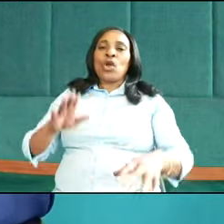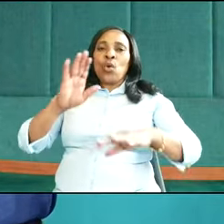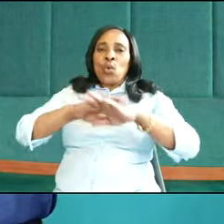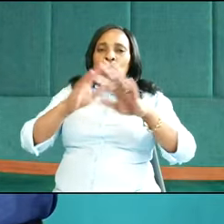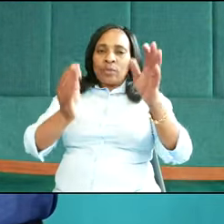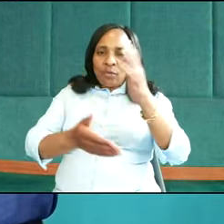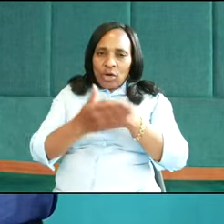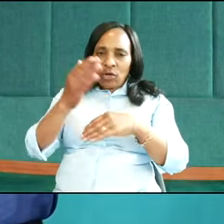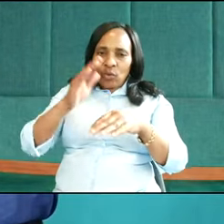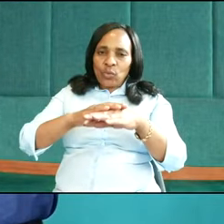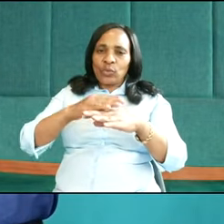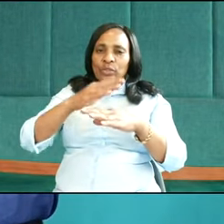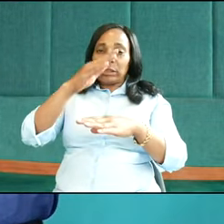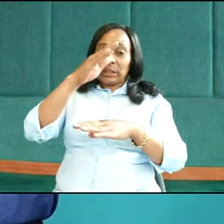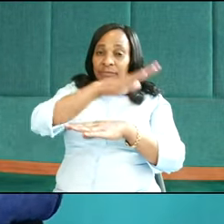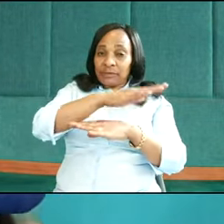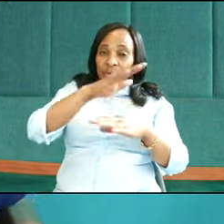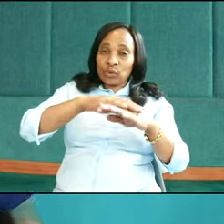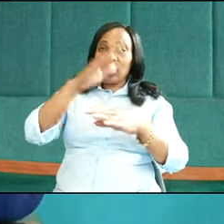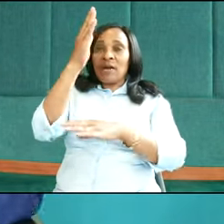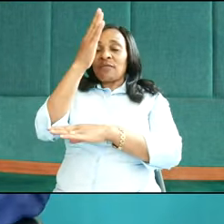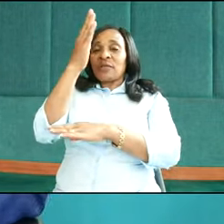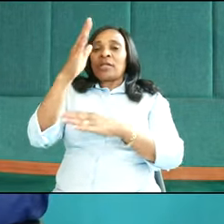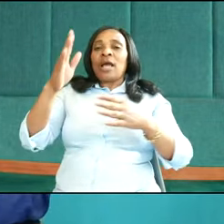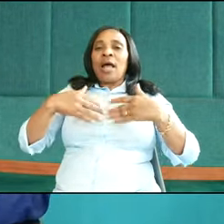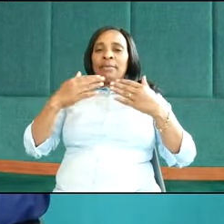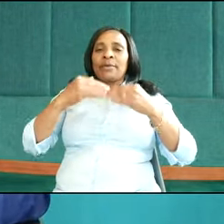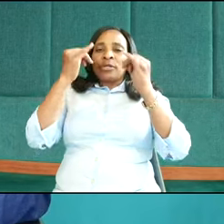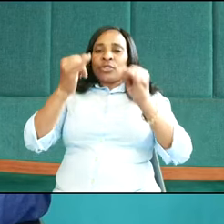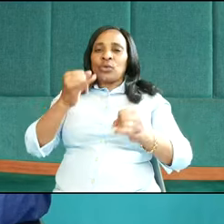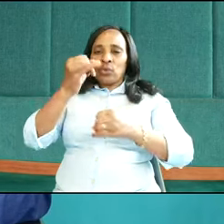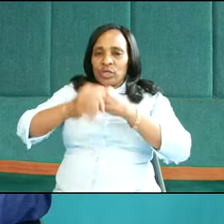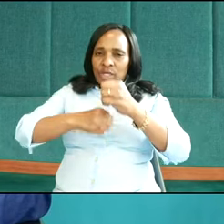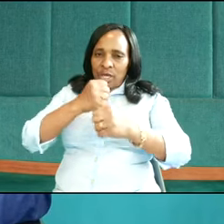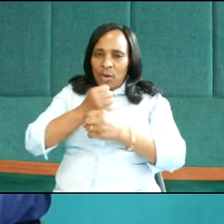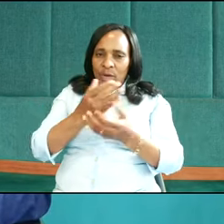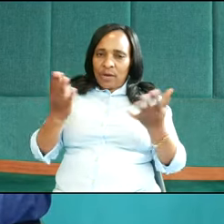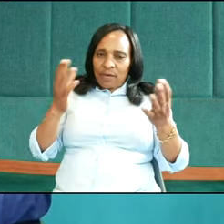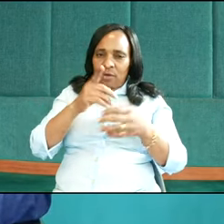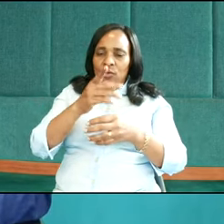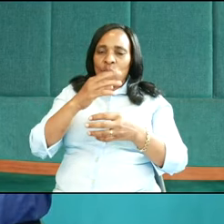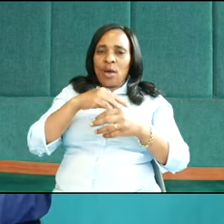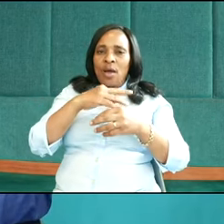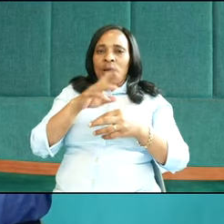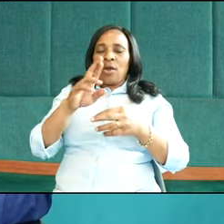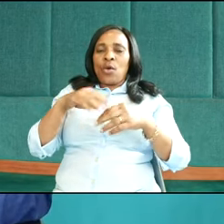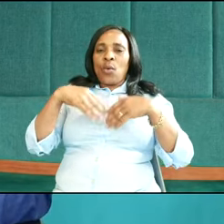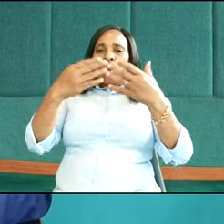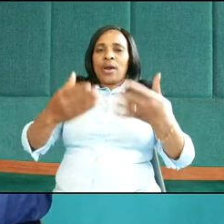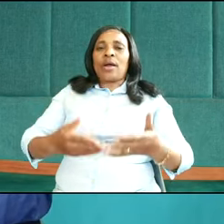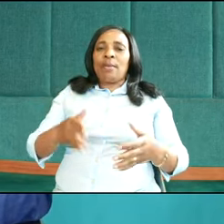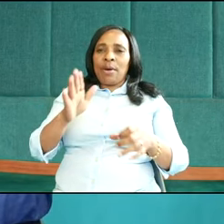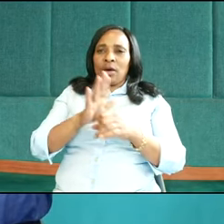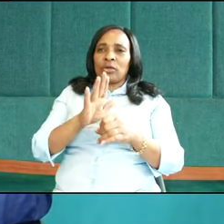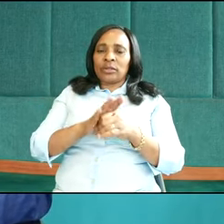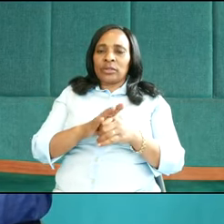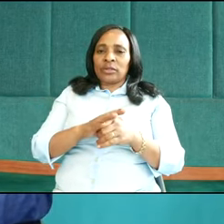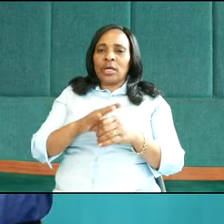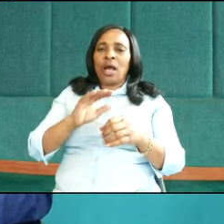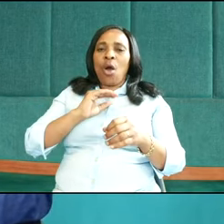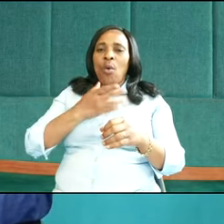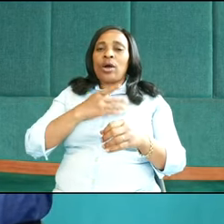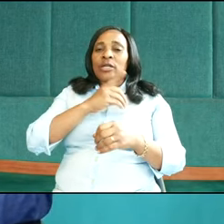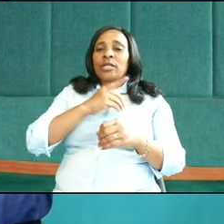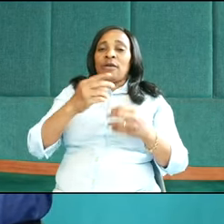Good morning, good evening, good afternoon. Happy New Year from wherever you are. Karibu sana. Welcome, our